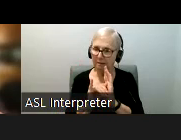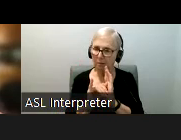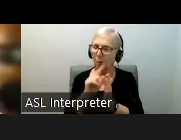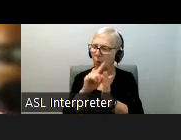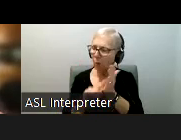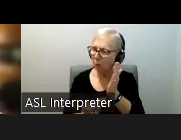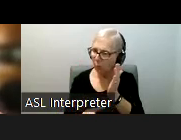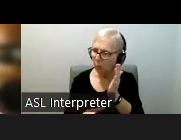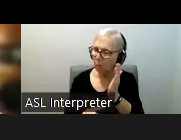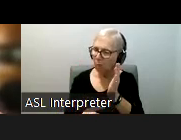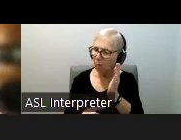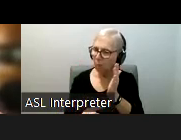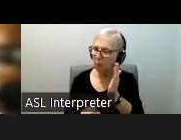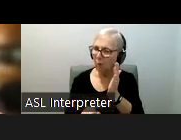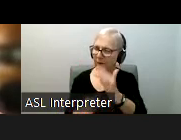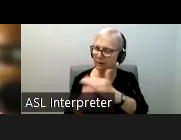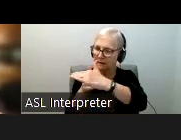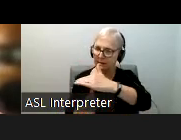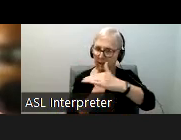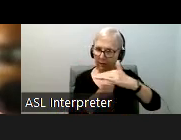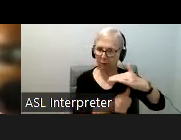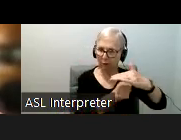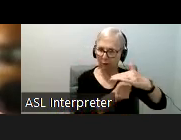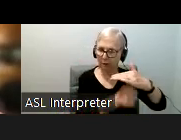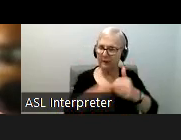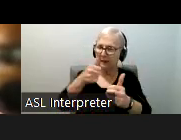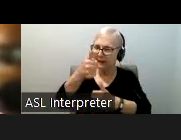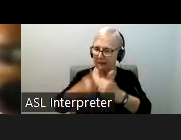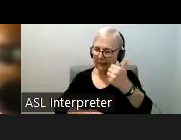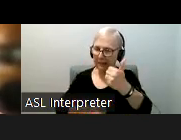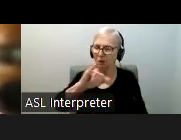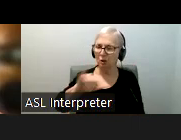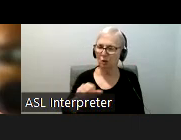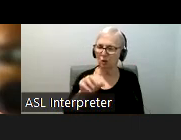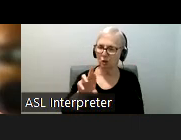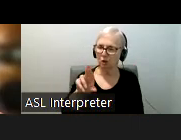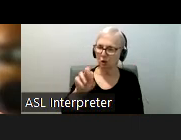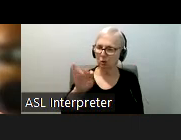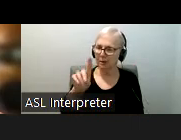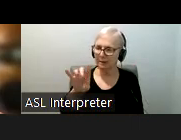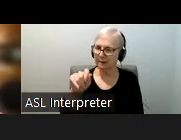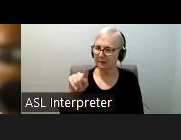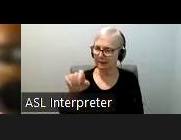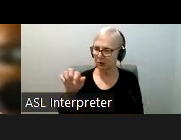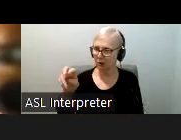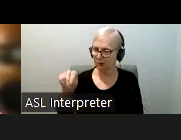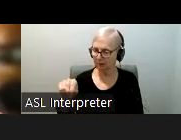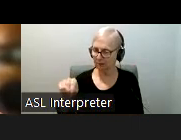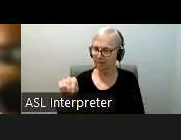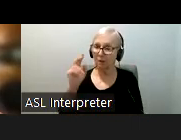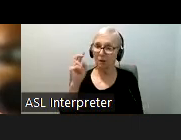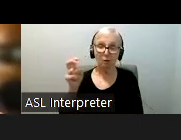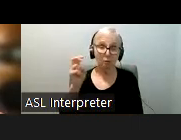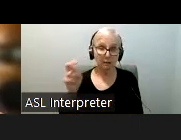what is under each jurisdiction. So, with something like a transport, if that's not an issue